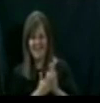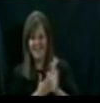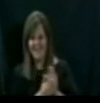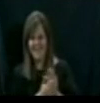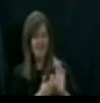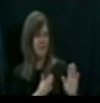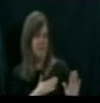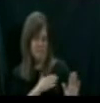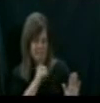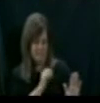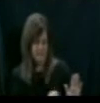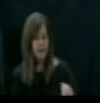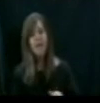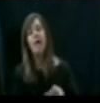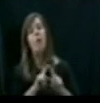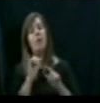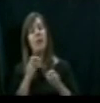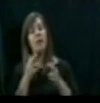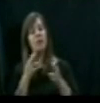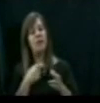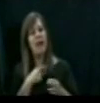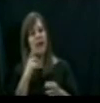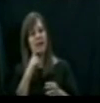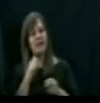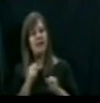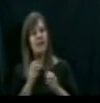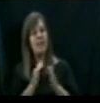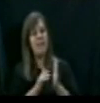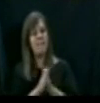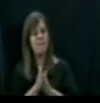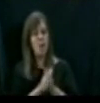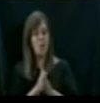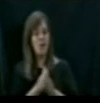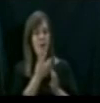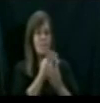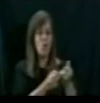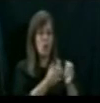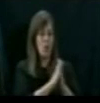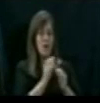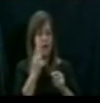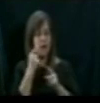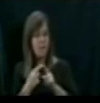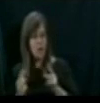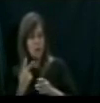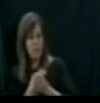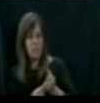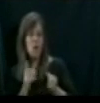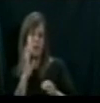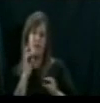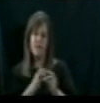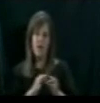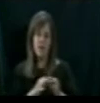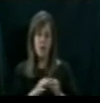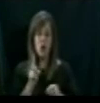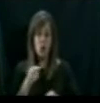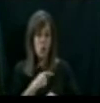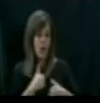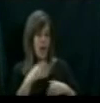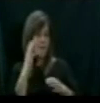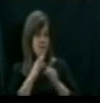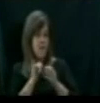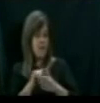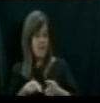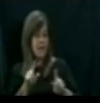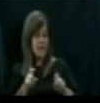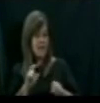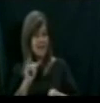Don't. With this resolution, I see the motivating factor in both requesting it and opposing it to be faith. Do we have faith that this test